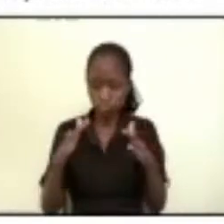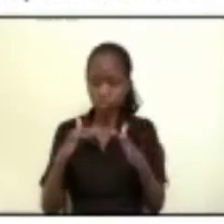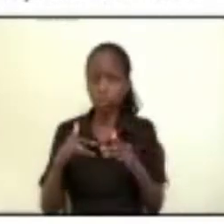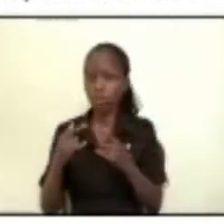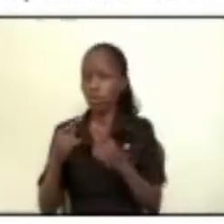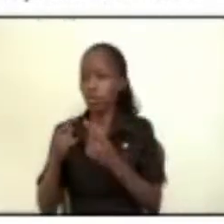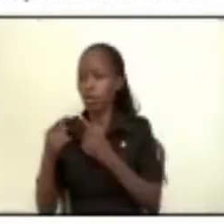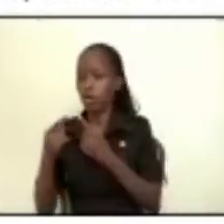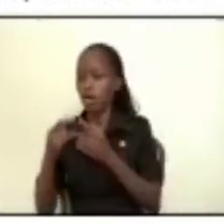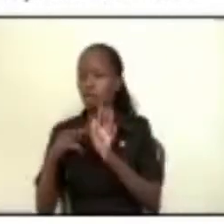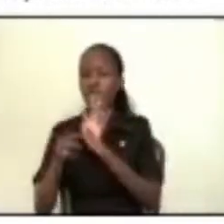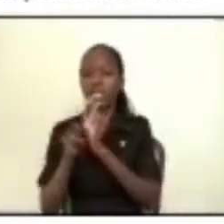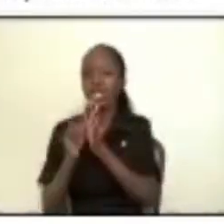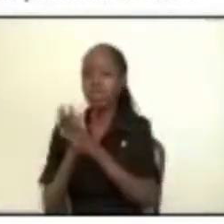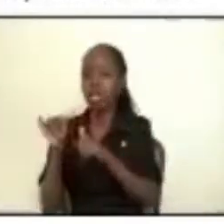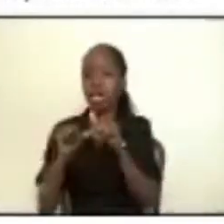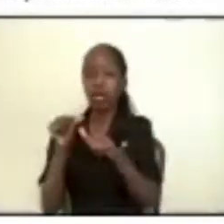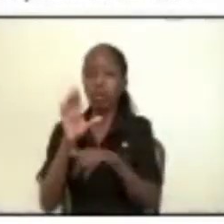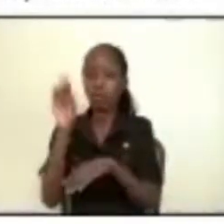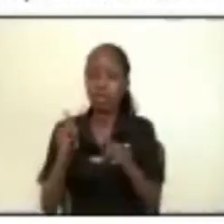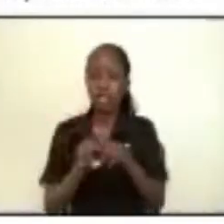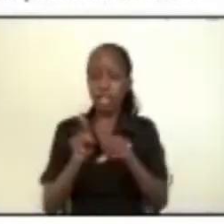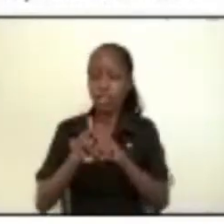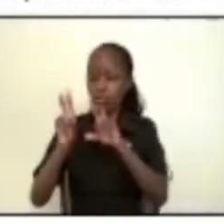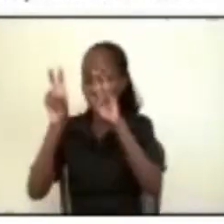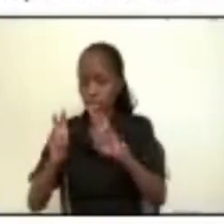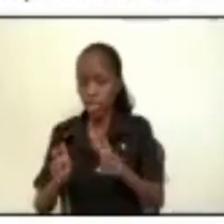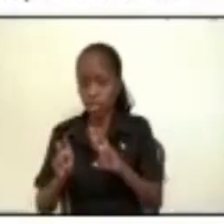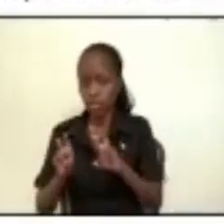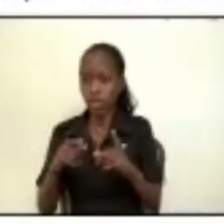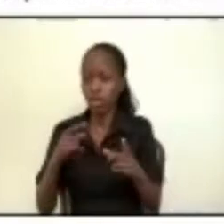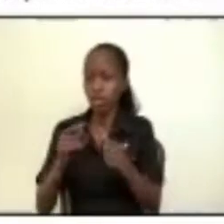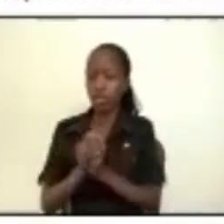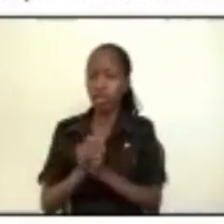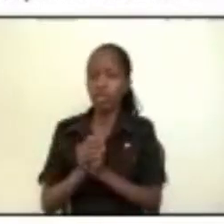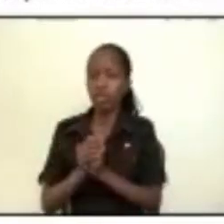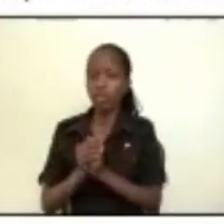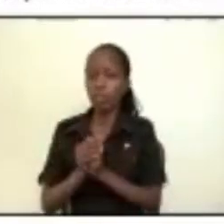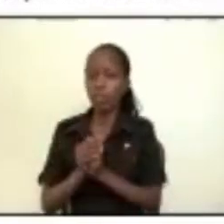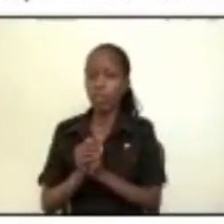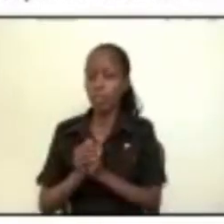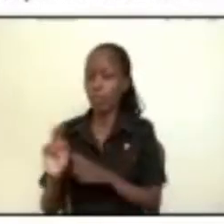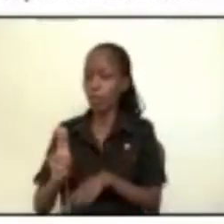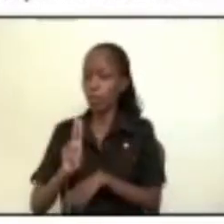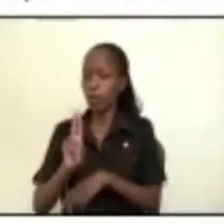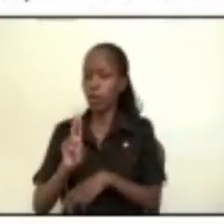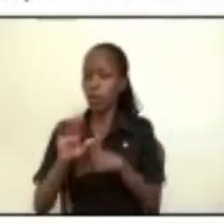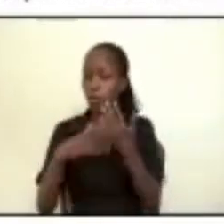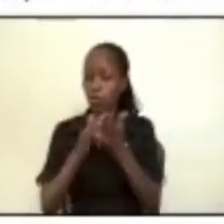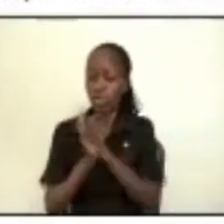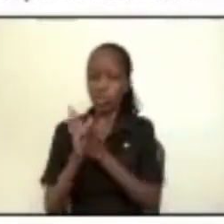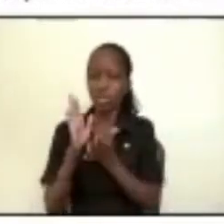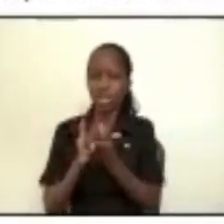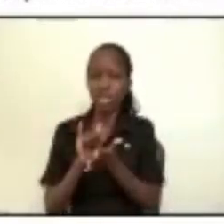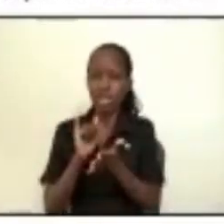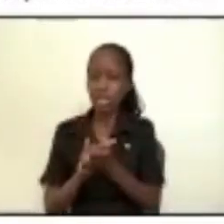but also at the same time, foreign-based media take a huge chunk of Africa's media landscape. So all the stories that are coming